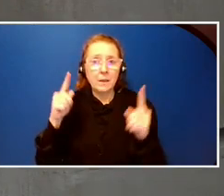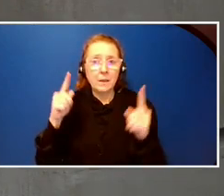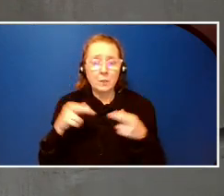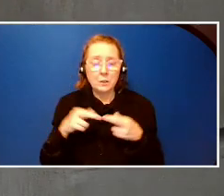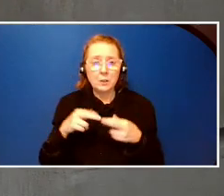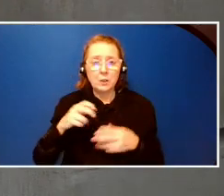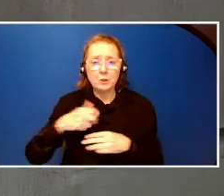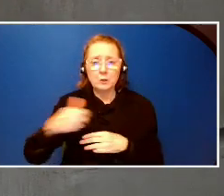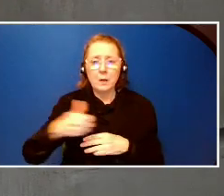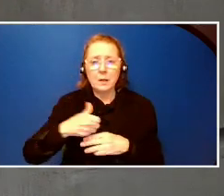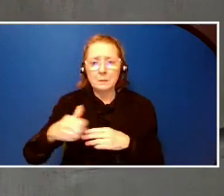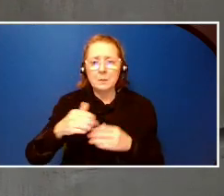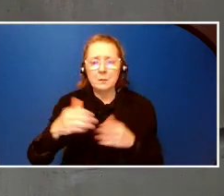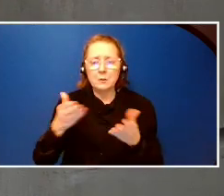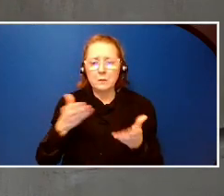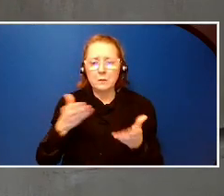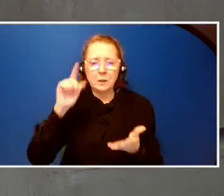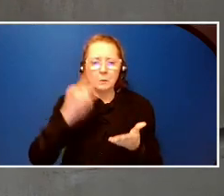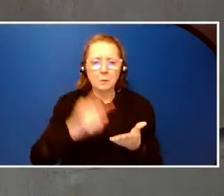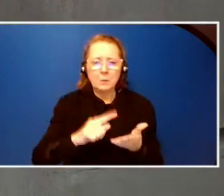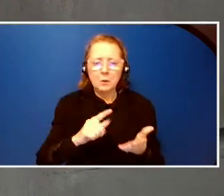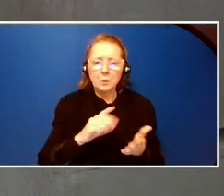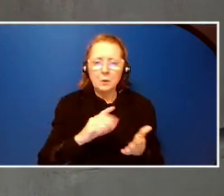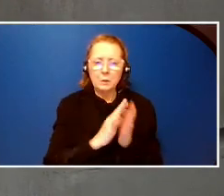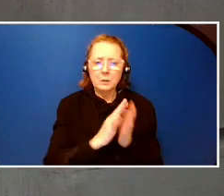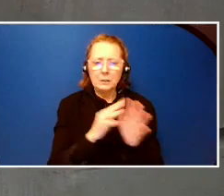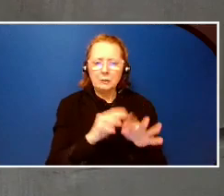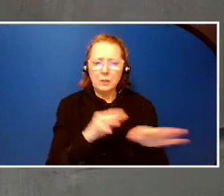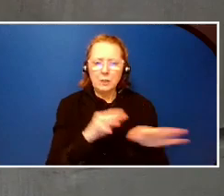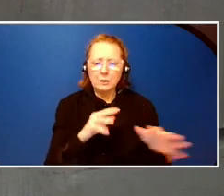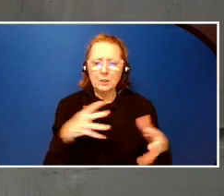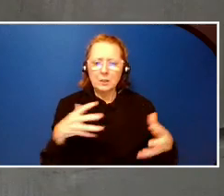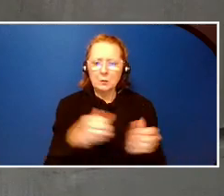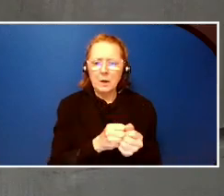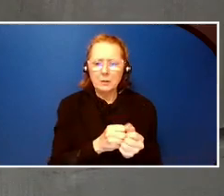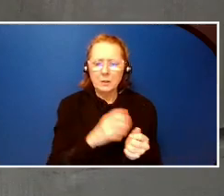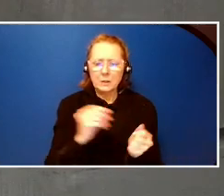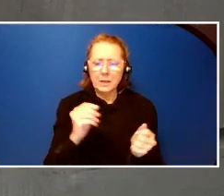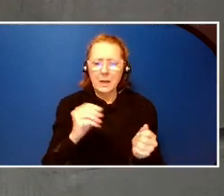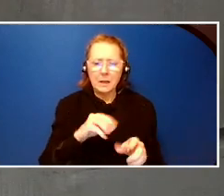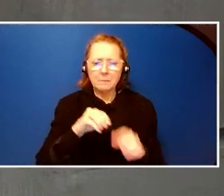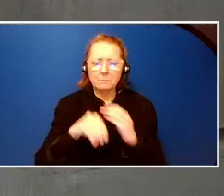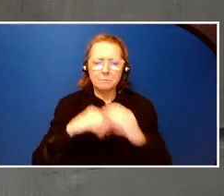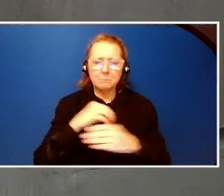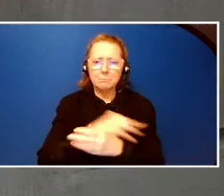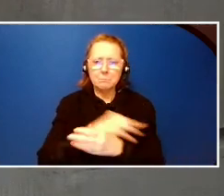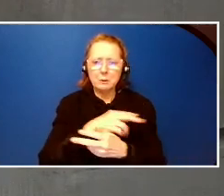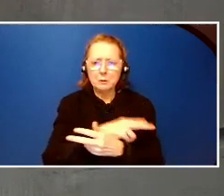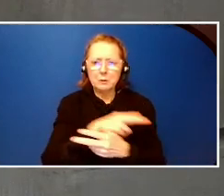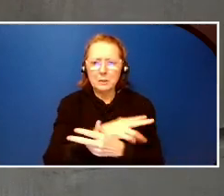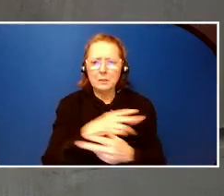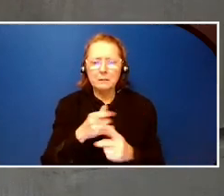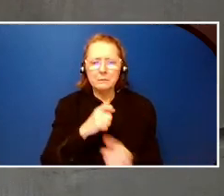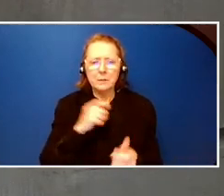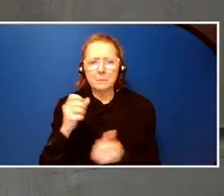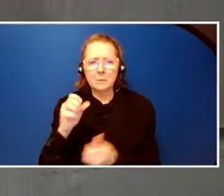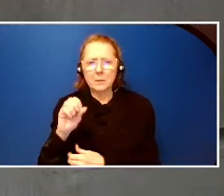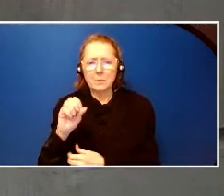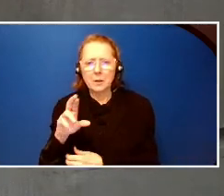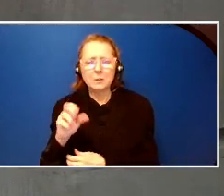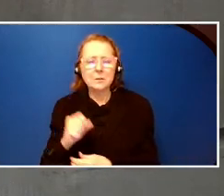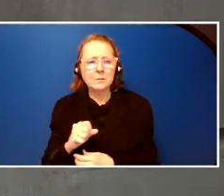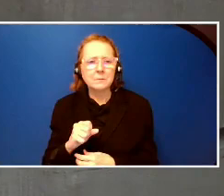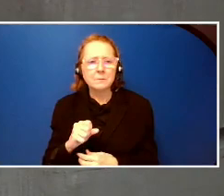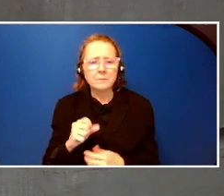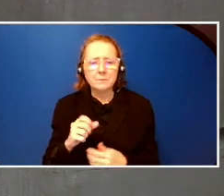reduce congestion, crashes, and pollution caused by single occupant vehicles, extend the life of the state's roads by reducing traffic,